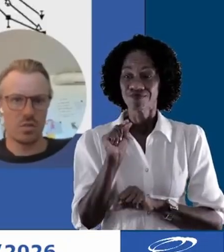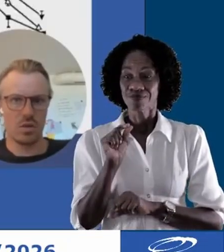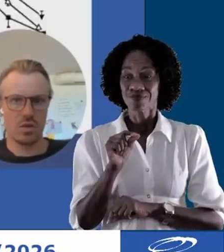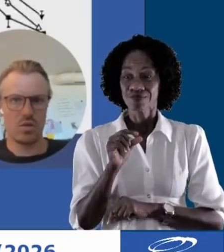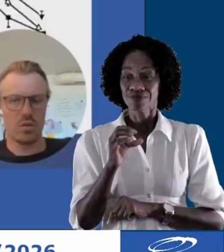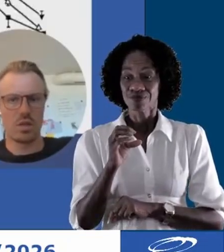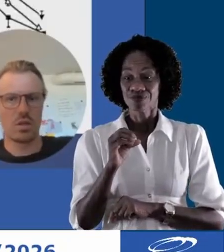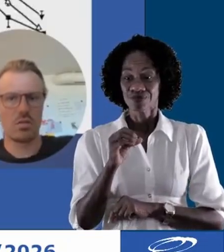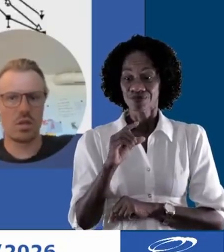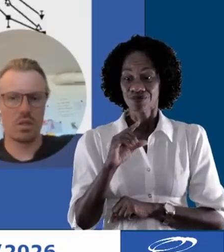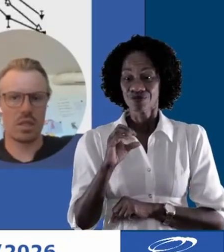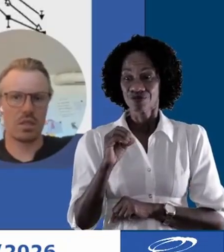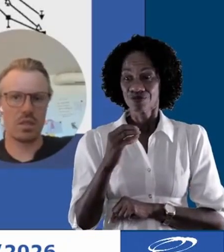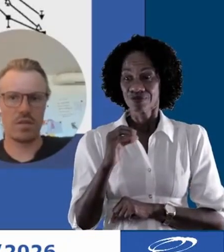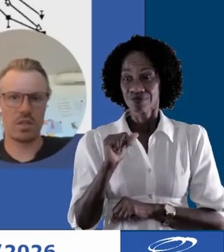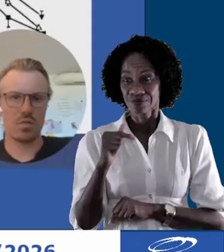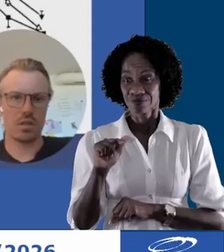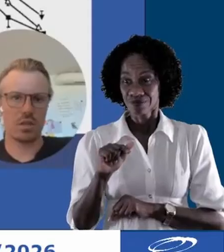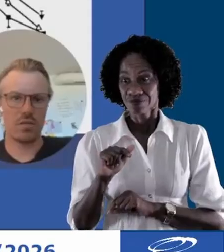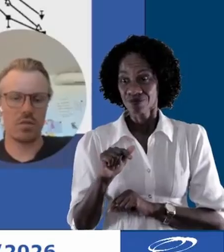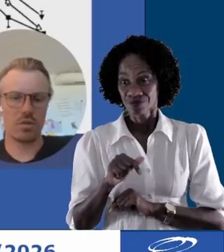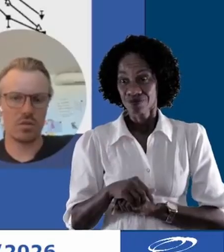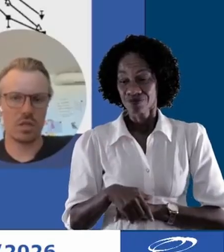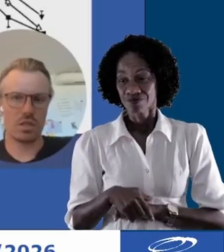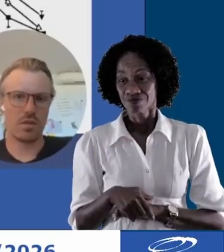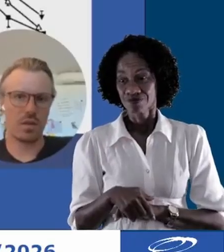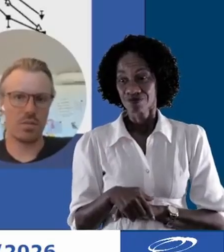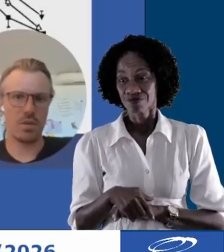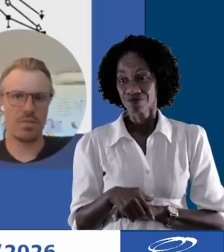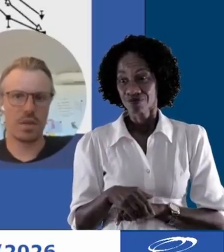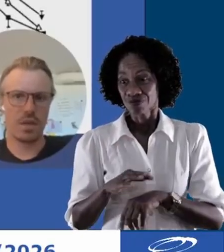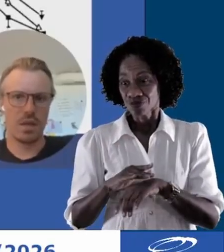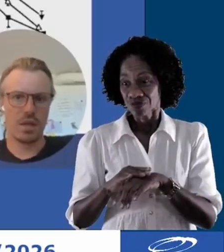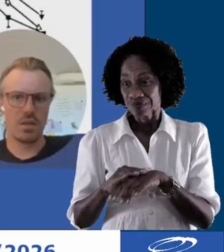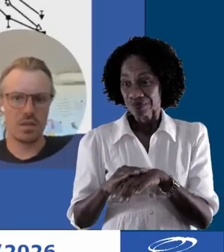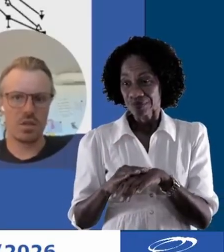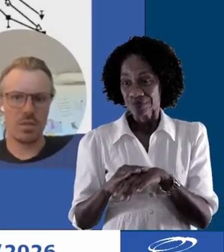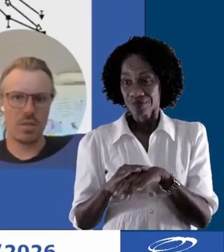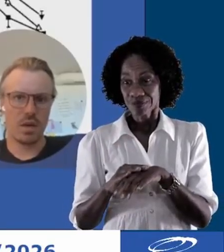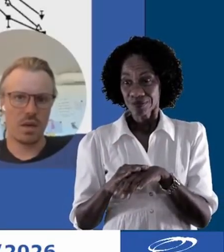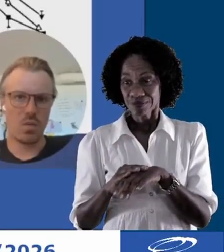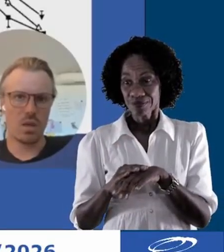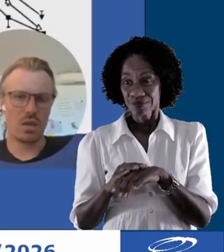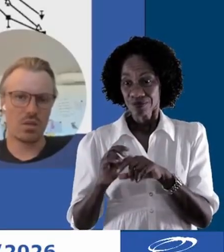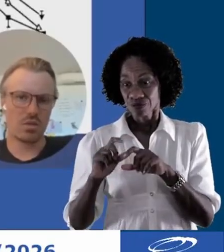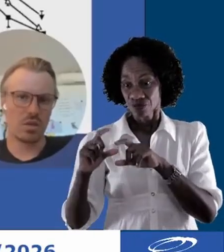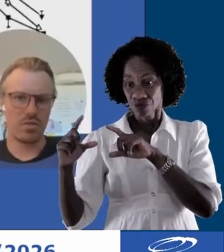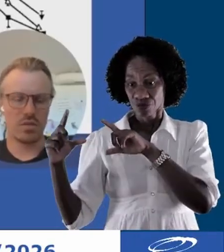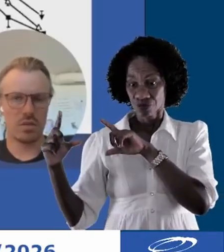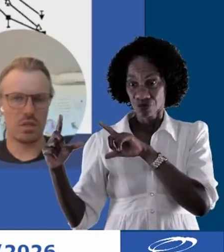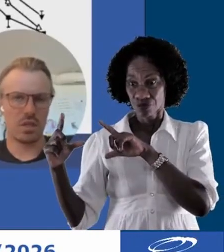1992 on human granulocytes infected with Staph aureus and Staph epi, and this somewhat